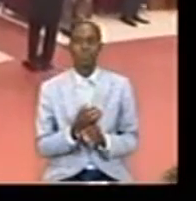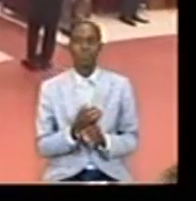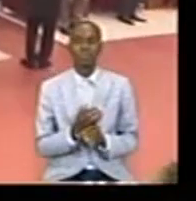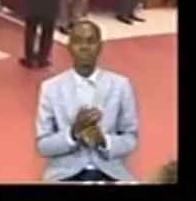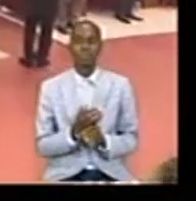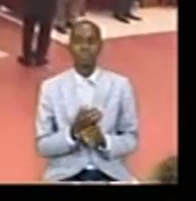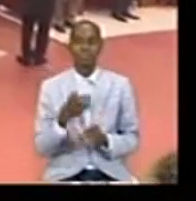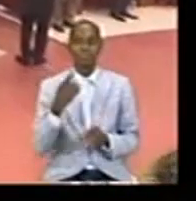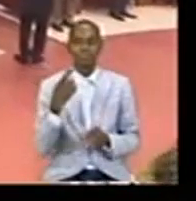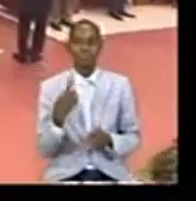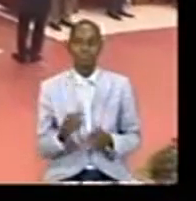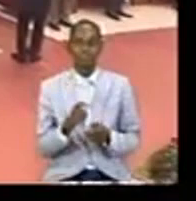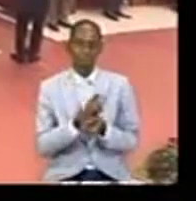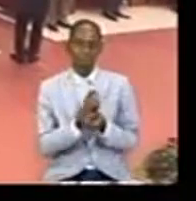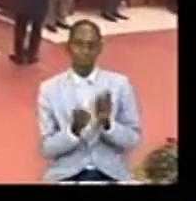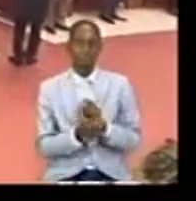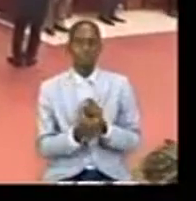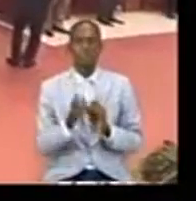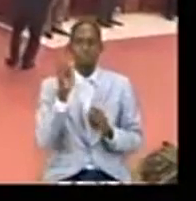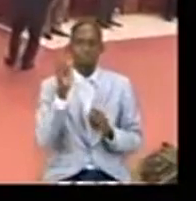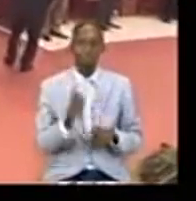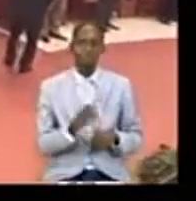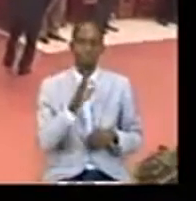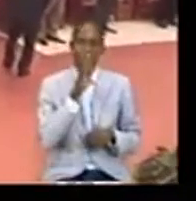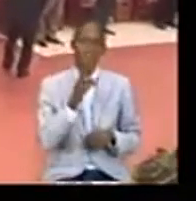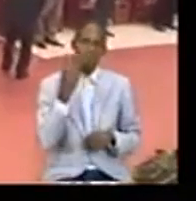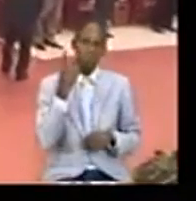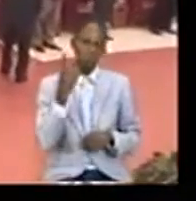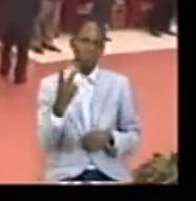The change must be visible.